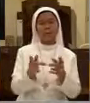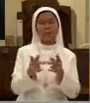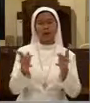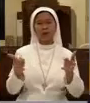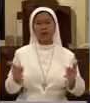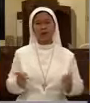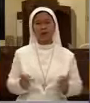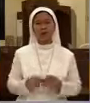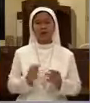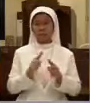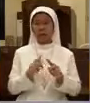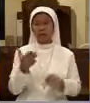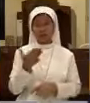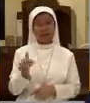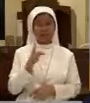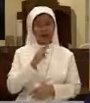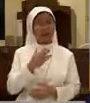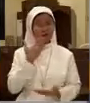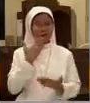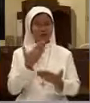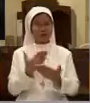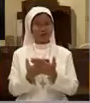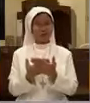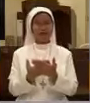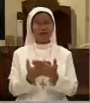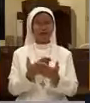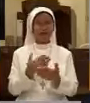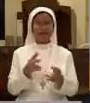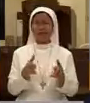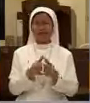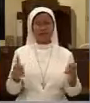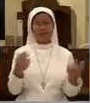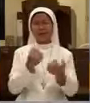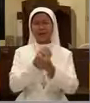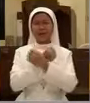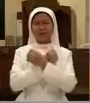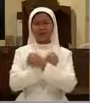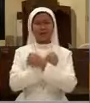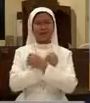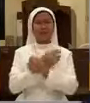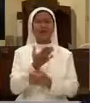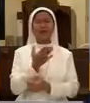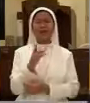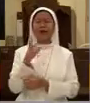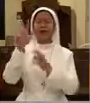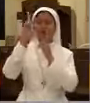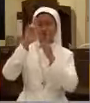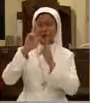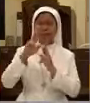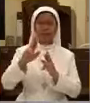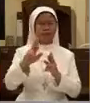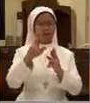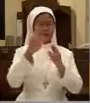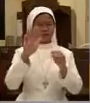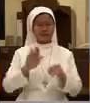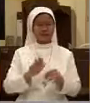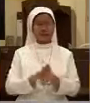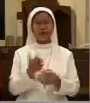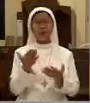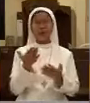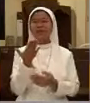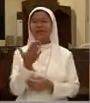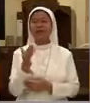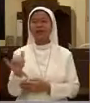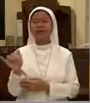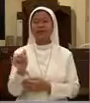But they were so good. They were so loving. They were respectful. They